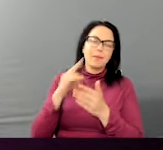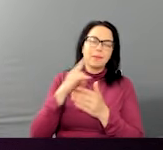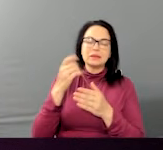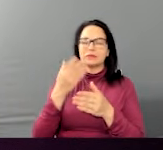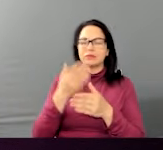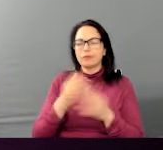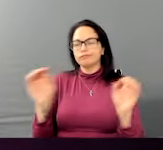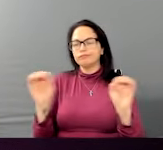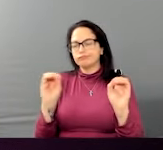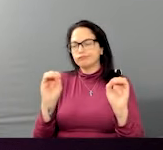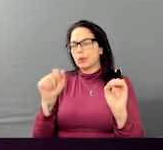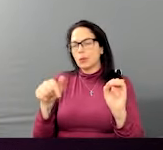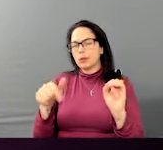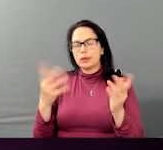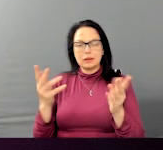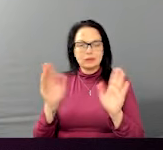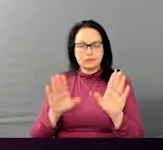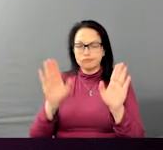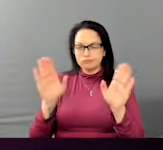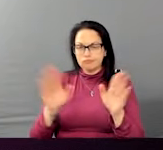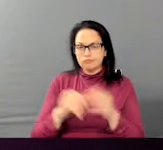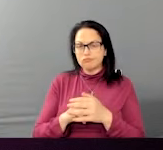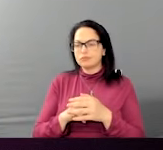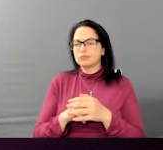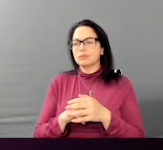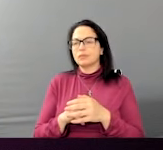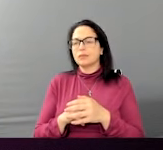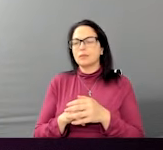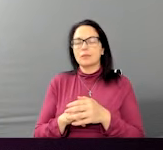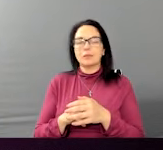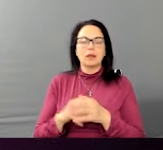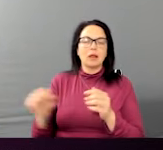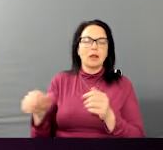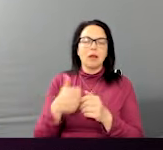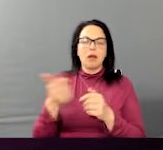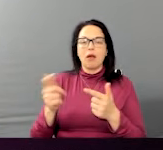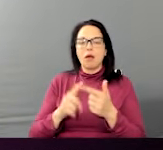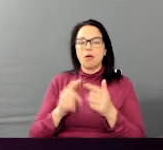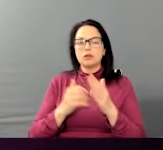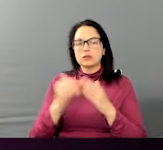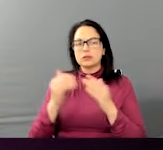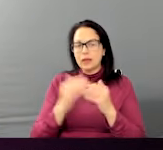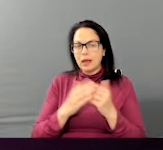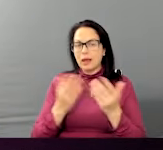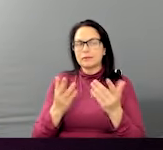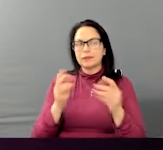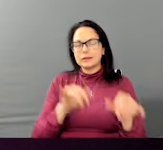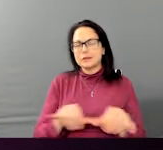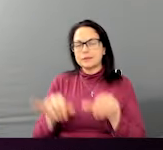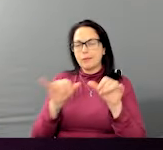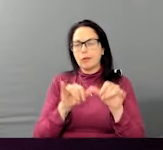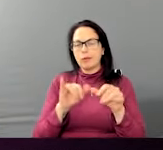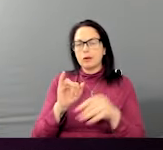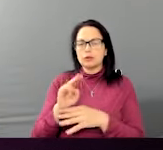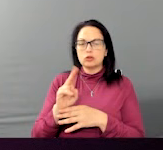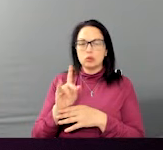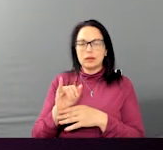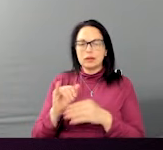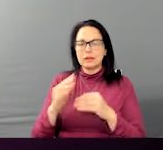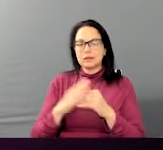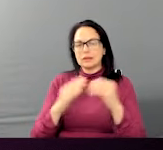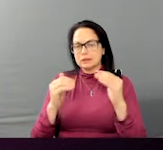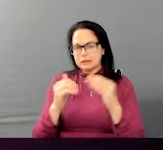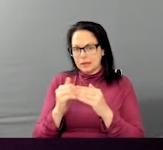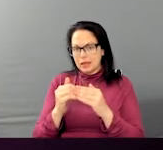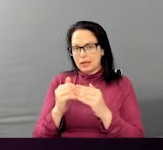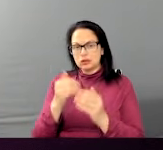is nuts. So SQLite is awesome. We also have another stack that's similar to the Indy stack that deploys with Postgres. So if you're